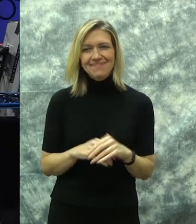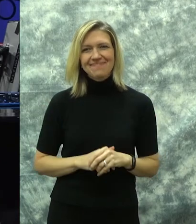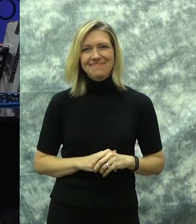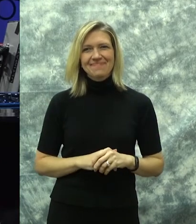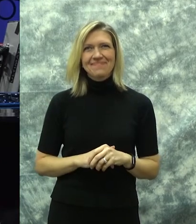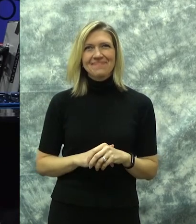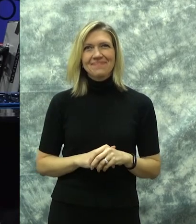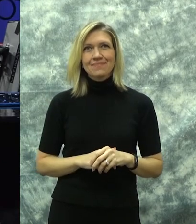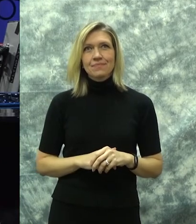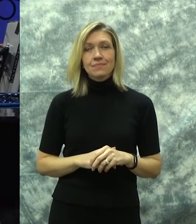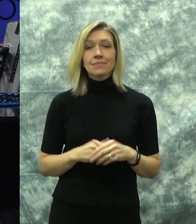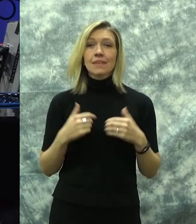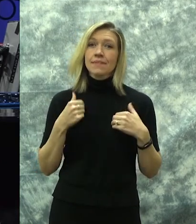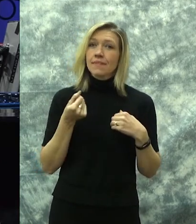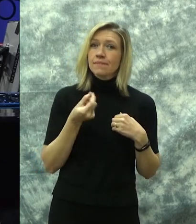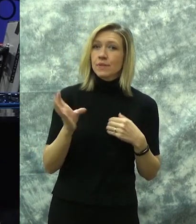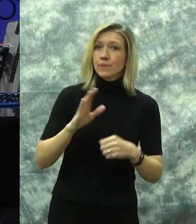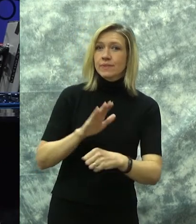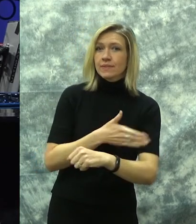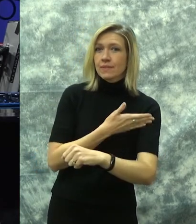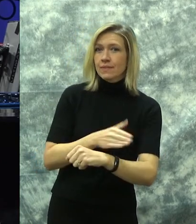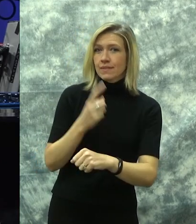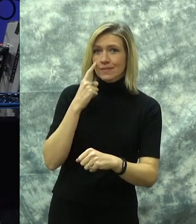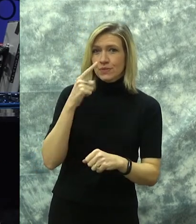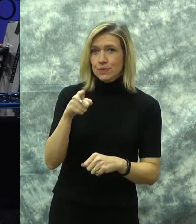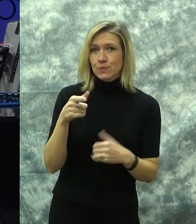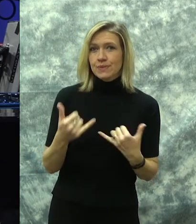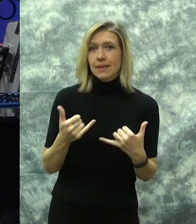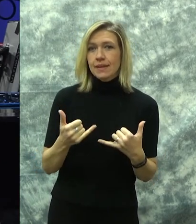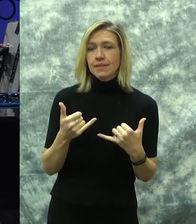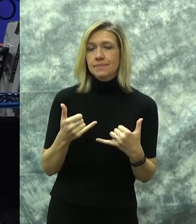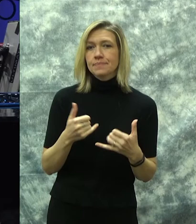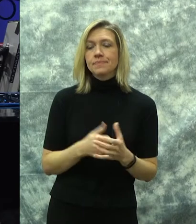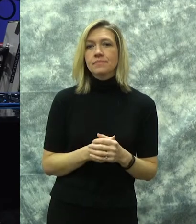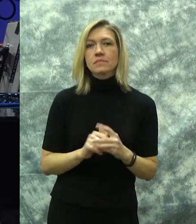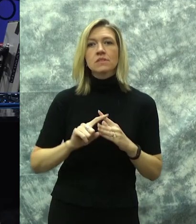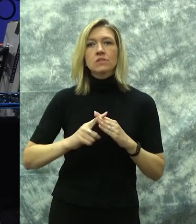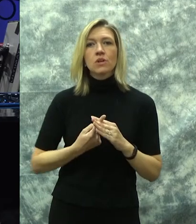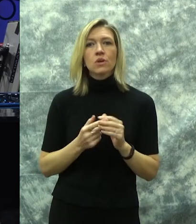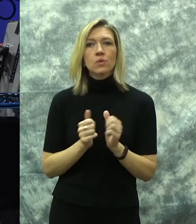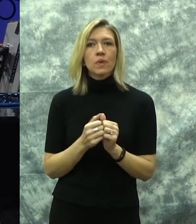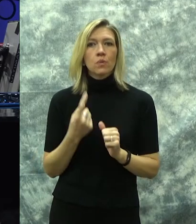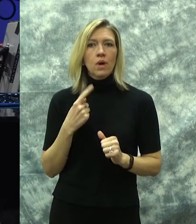I've got a few songs to sing for you today, and we'll start with one that I have sung